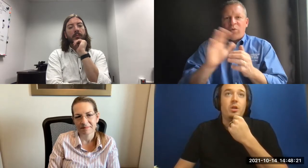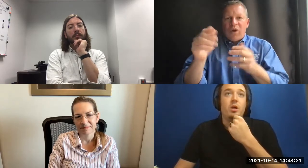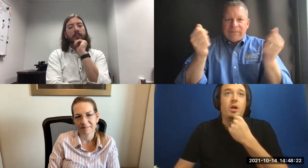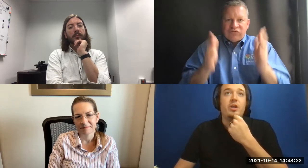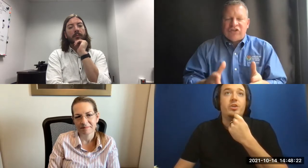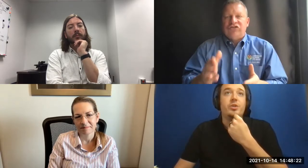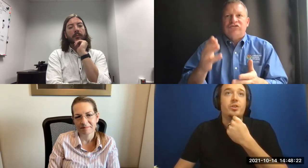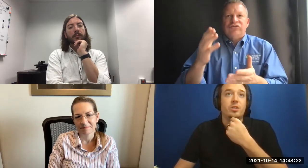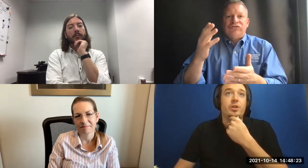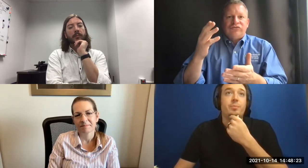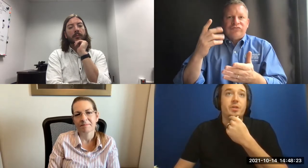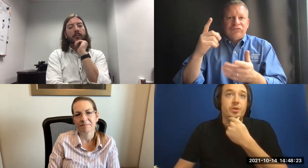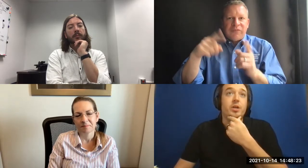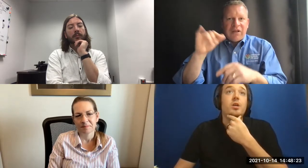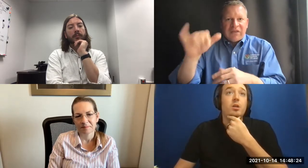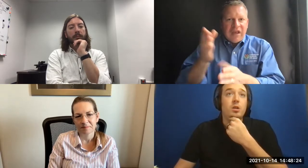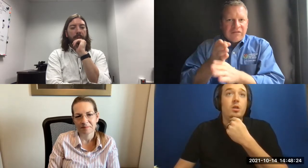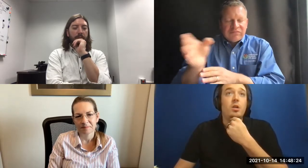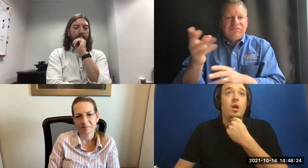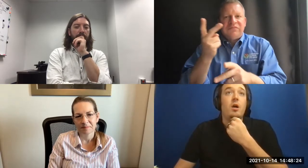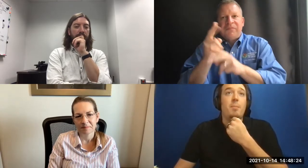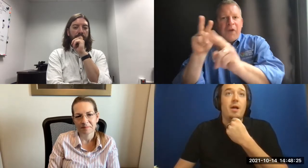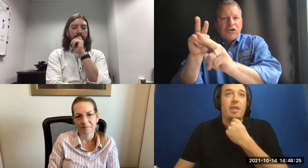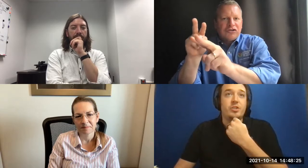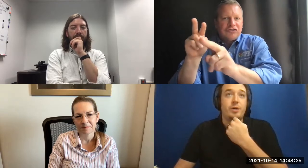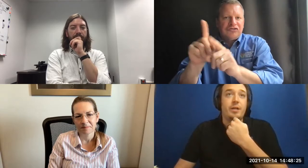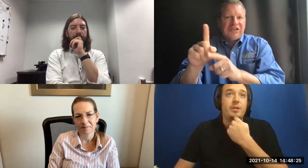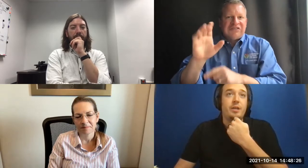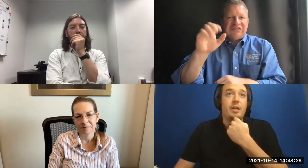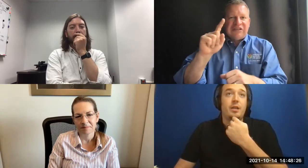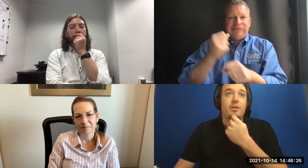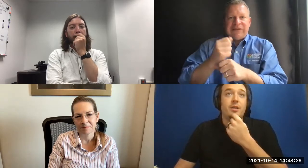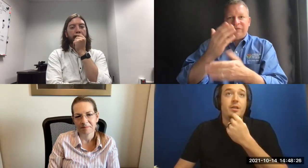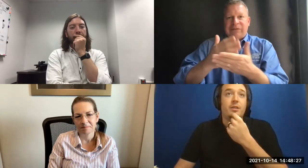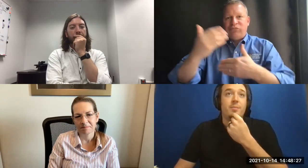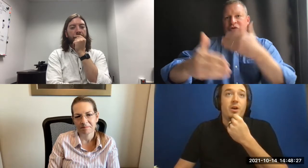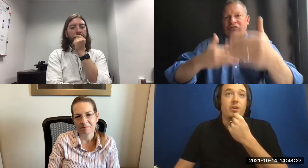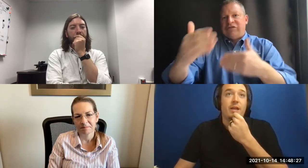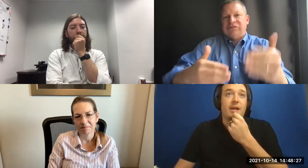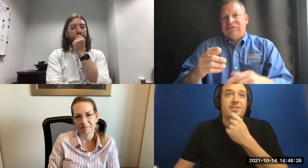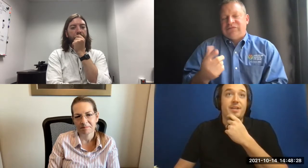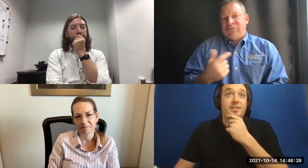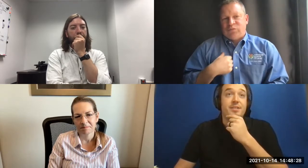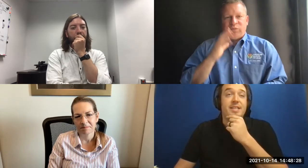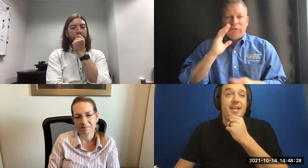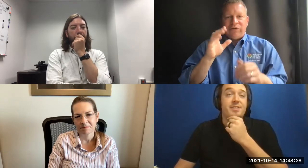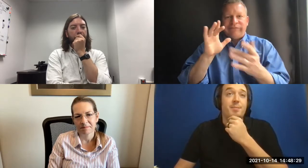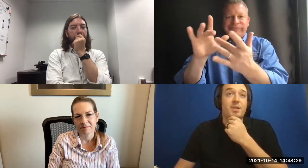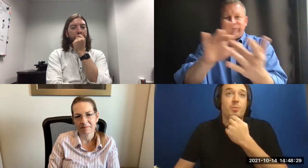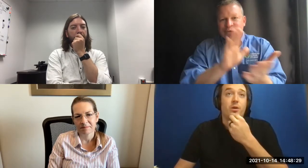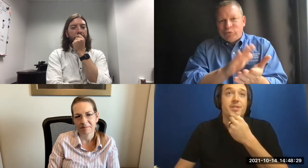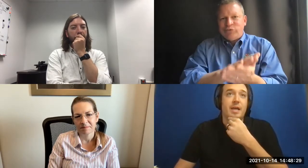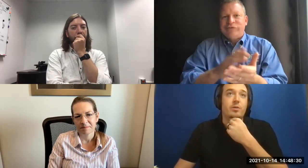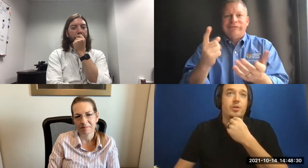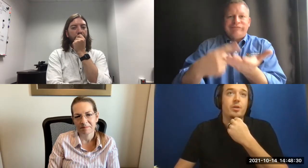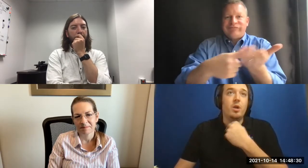well. I encourage you to talk to your administrator about that strand and to monitor that as CEASD